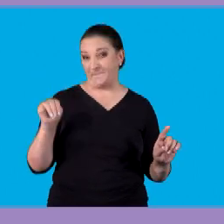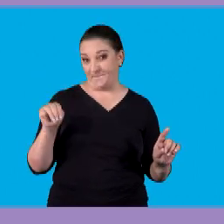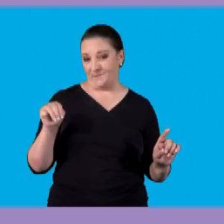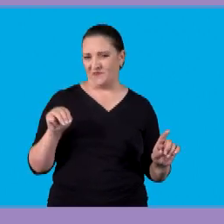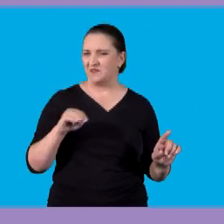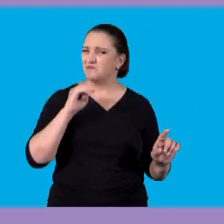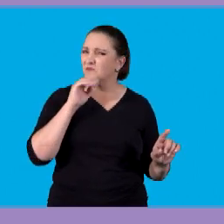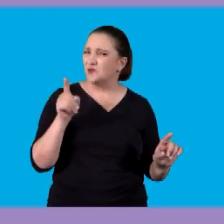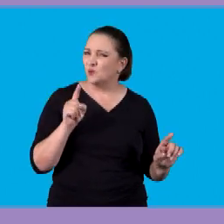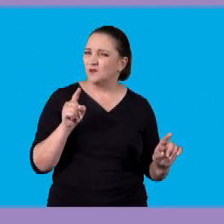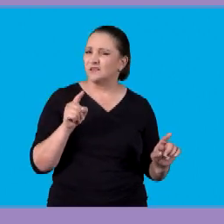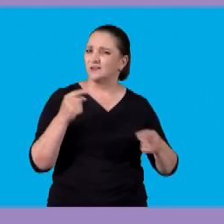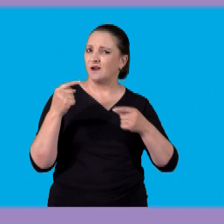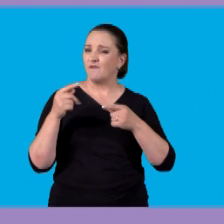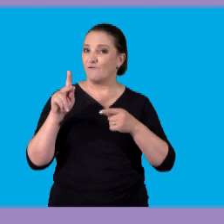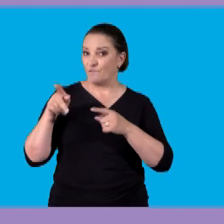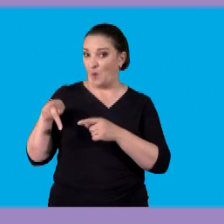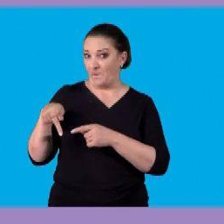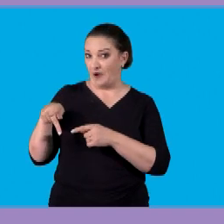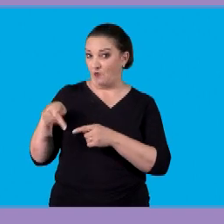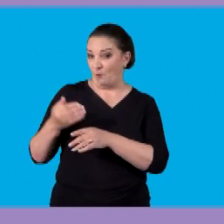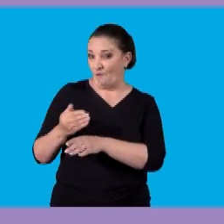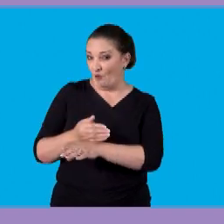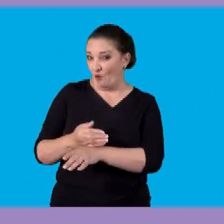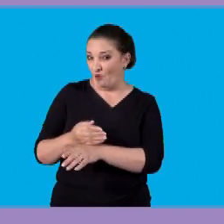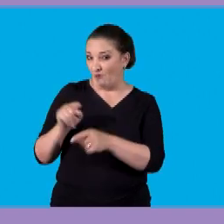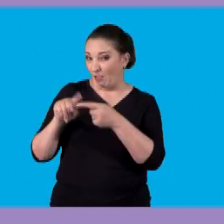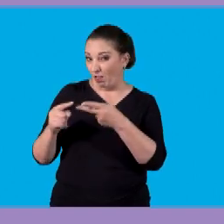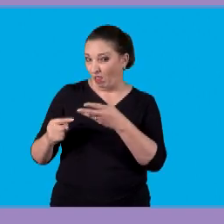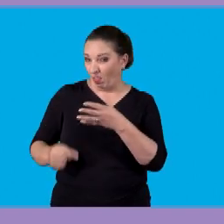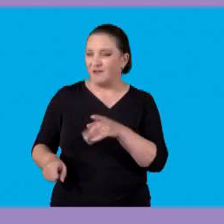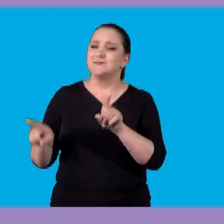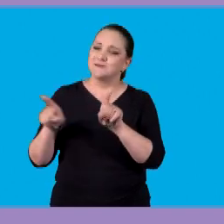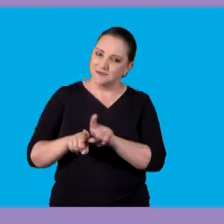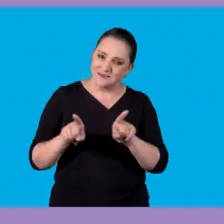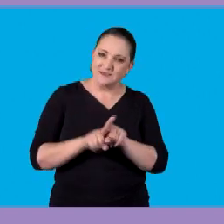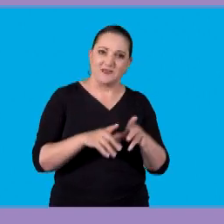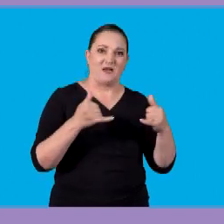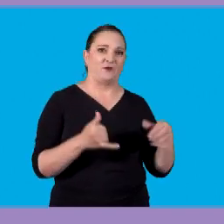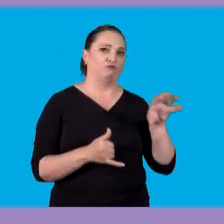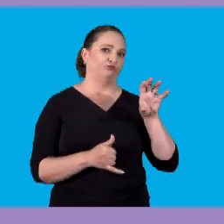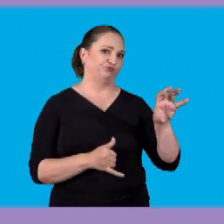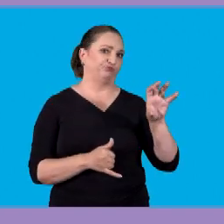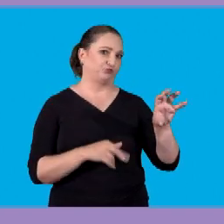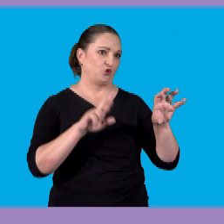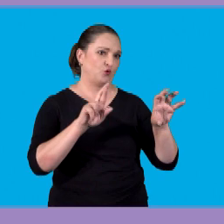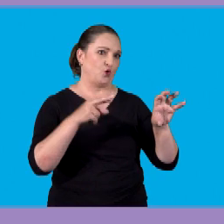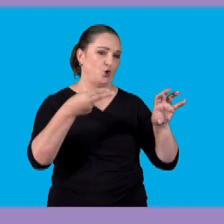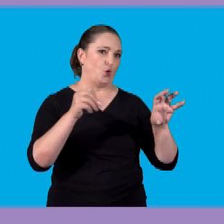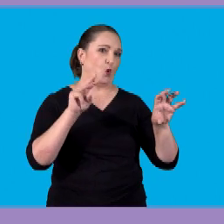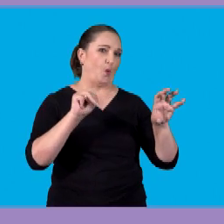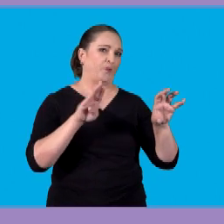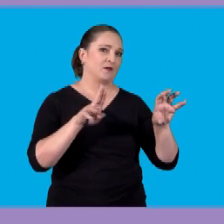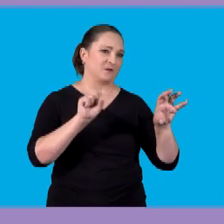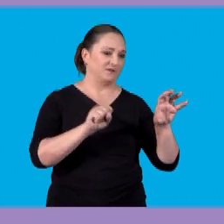does this mean? It means that all of the properties of a parallelogram also apply to a rhombus. So